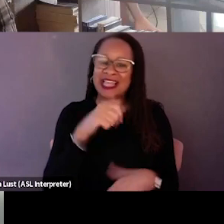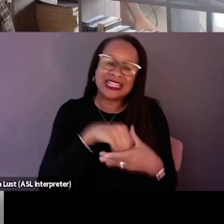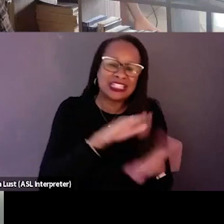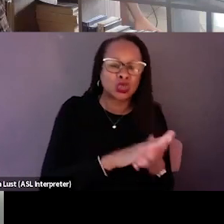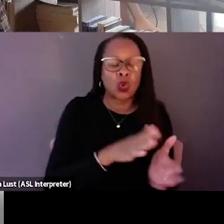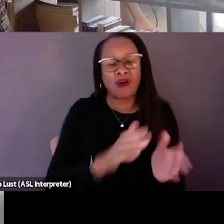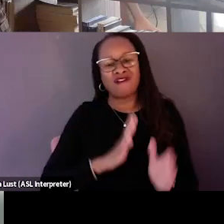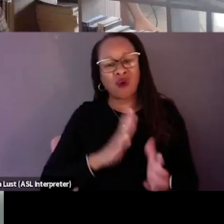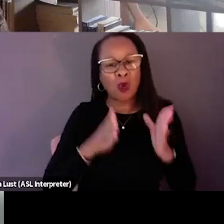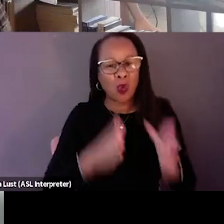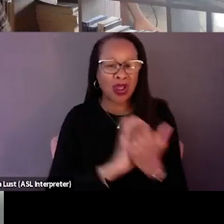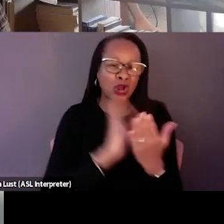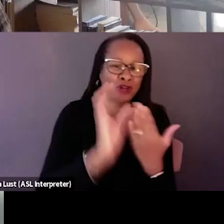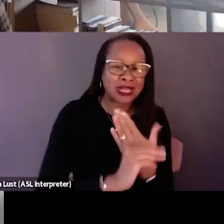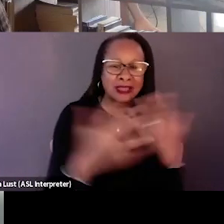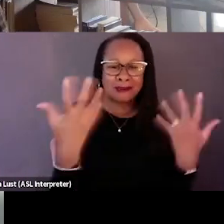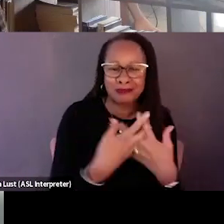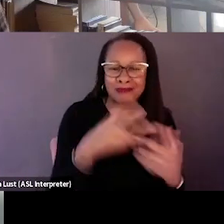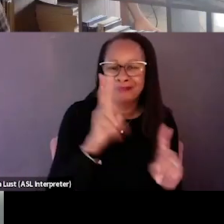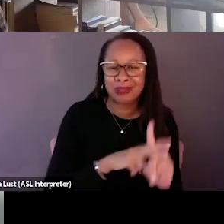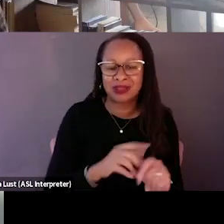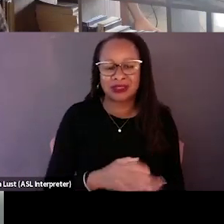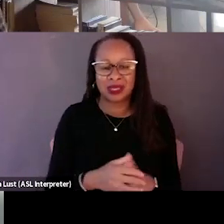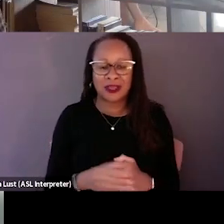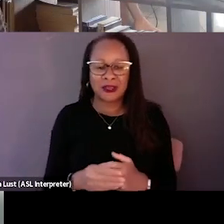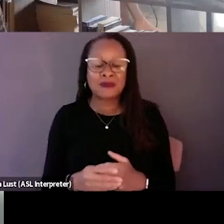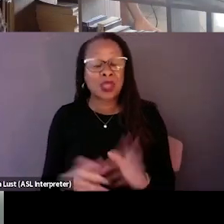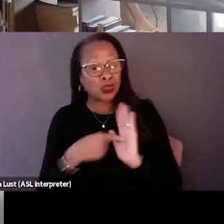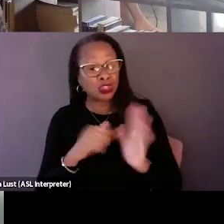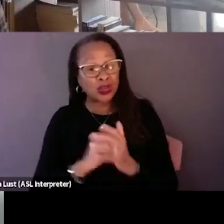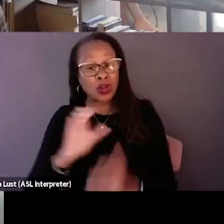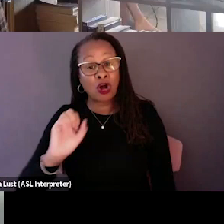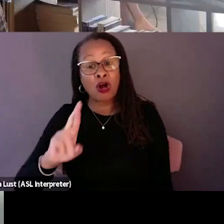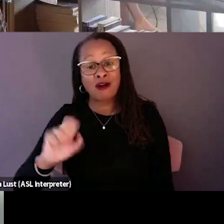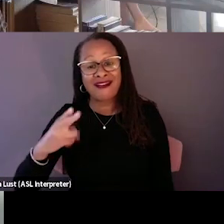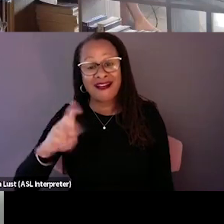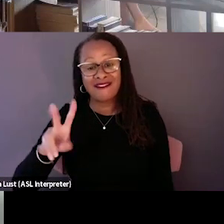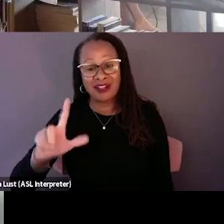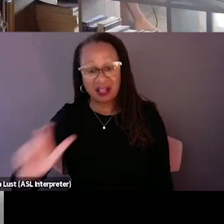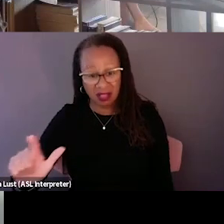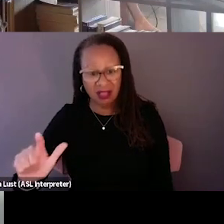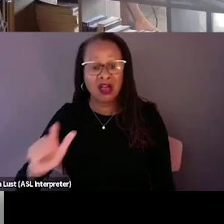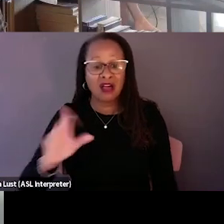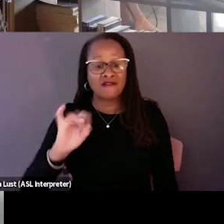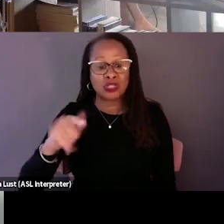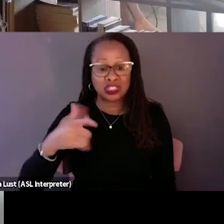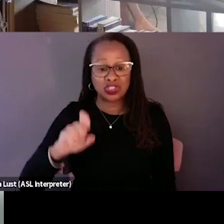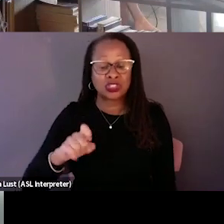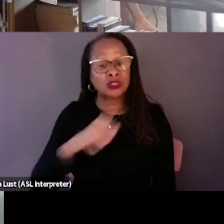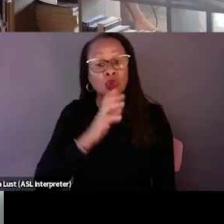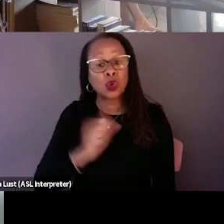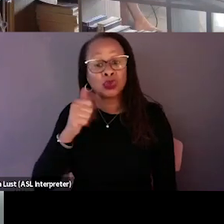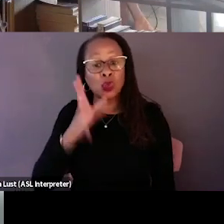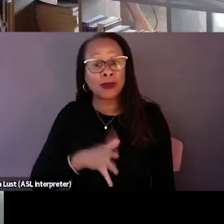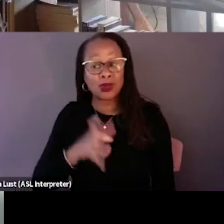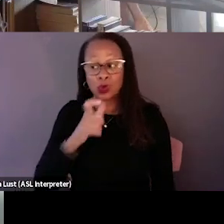that way, but it has happened. And we show in the archival footage as well, this elder woman who talks about how she